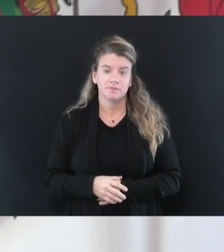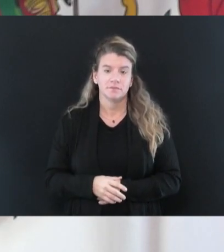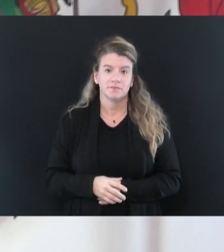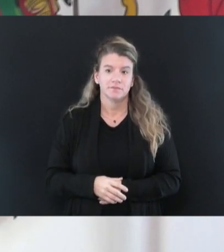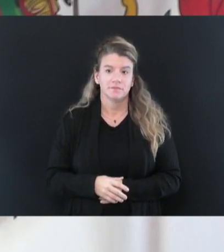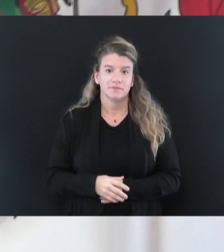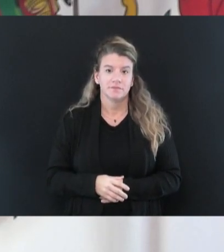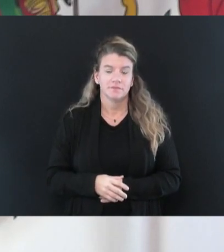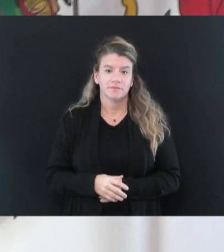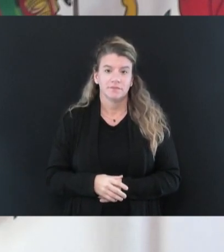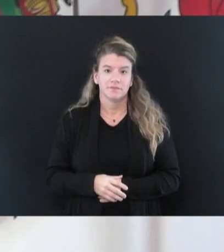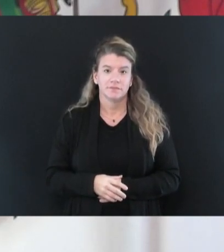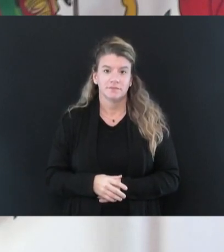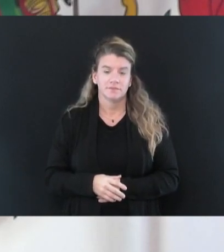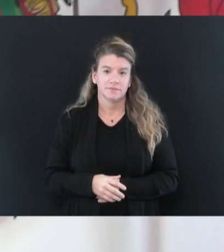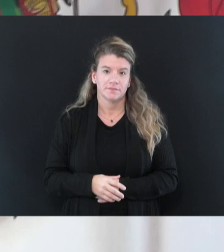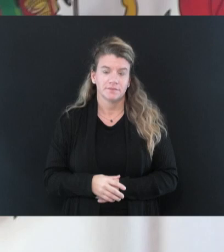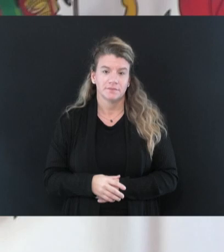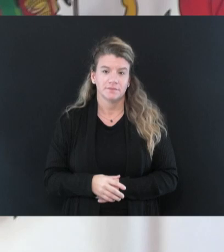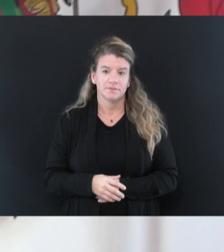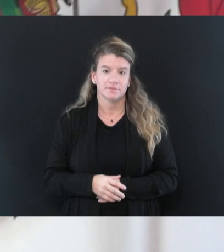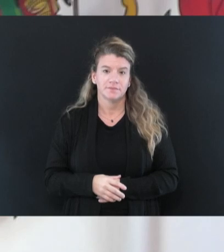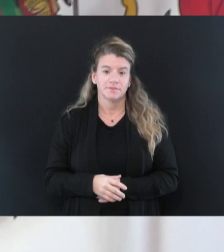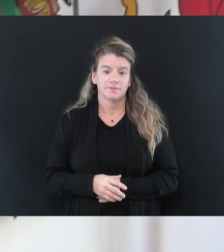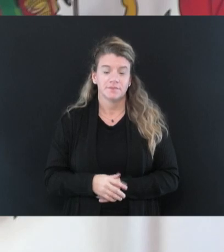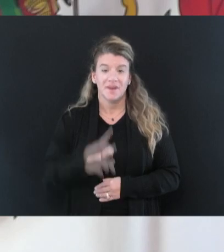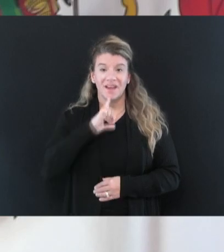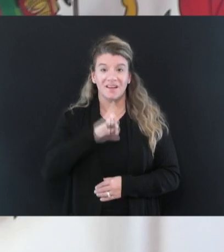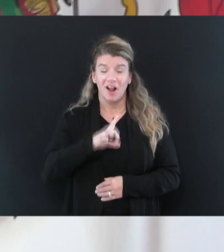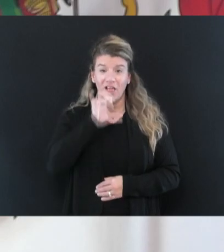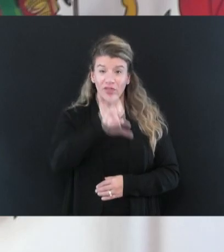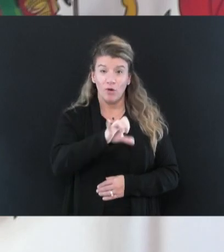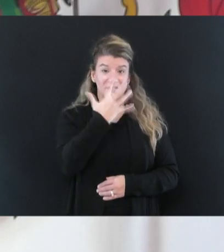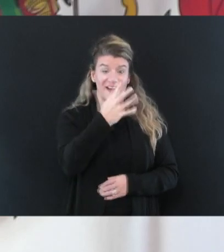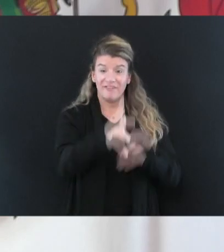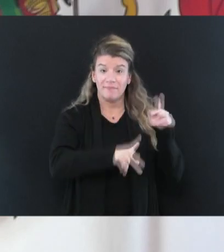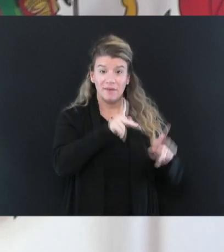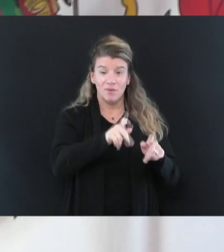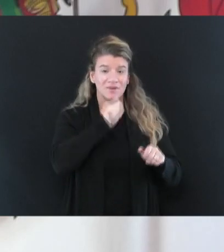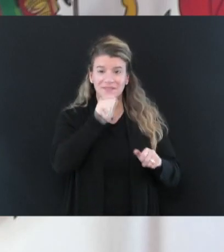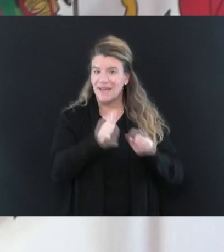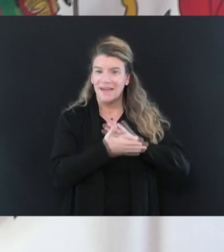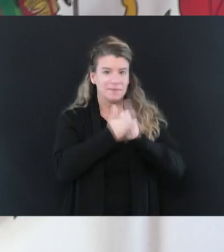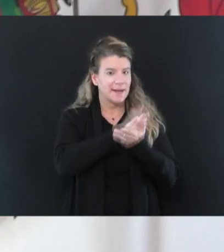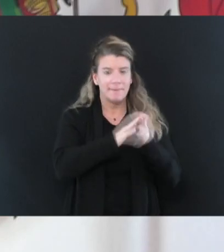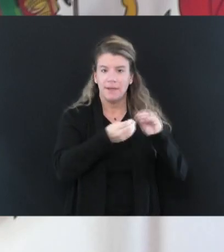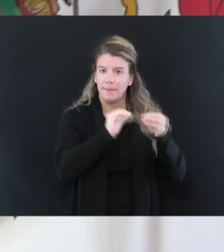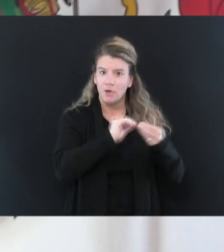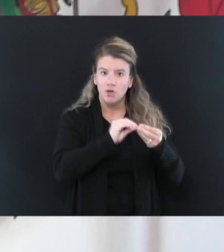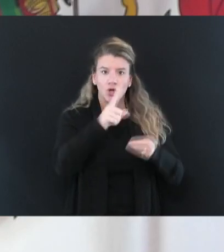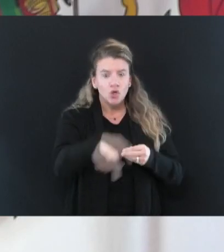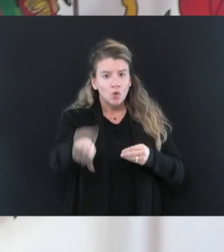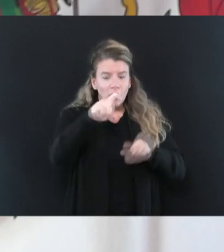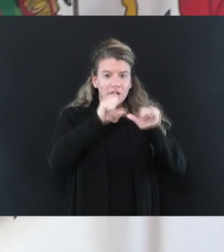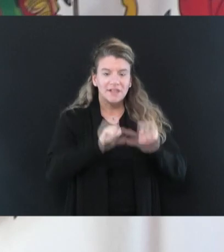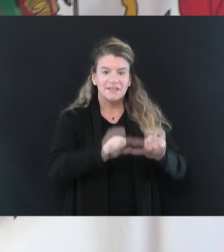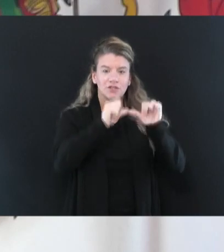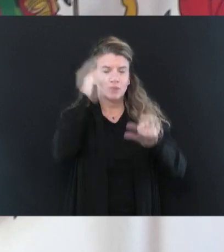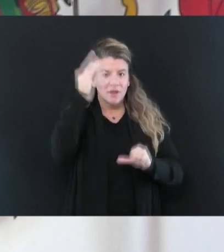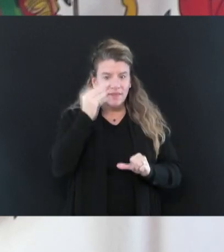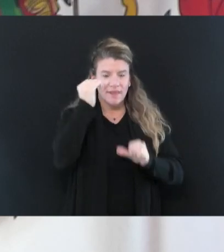Not to belabor, don't let these people become a number. Keep them in your thoughts and prayers,